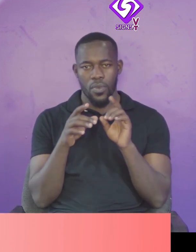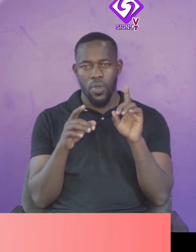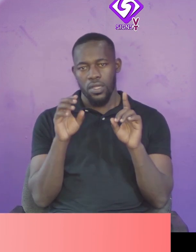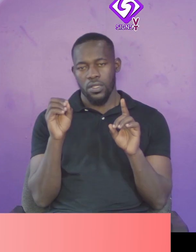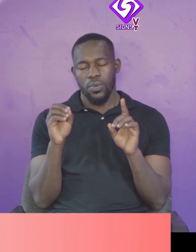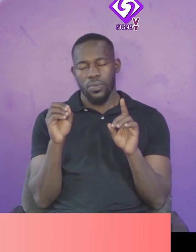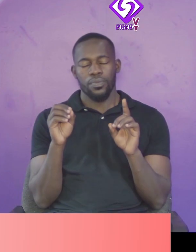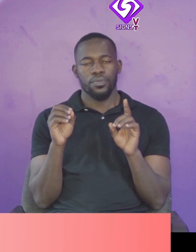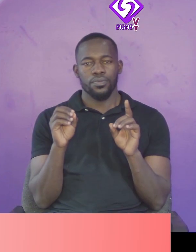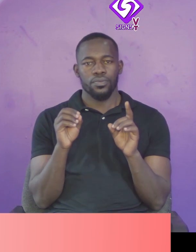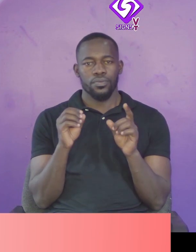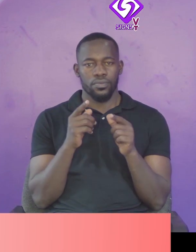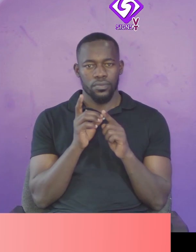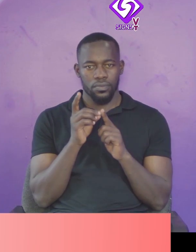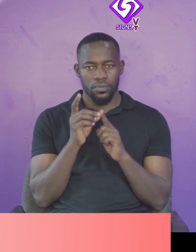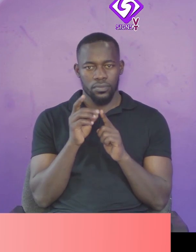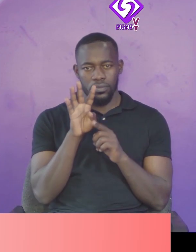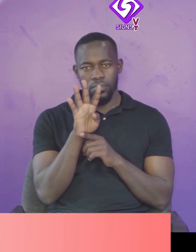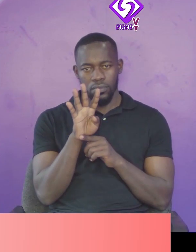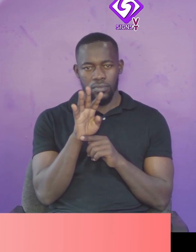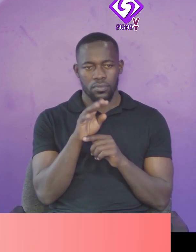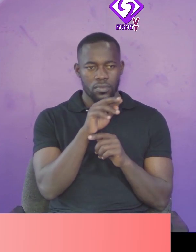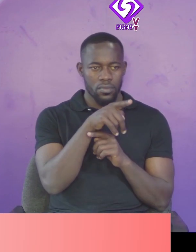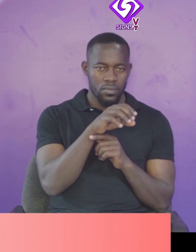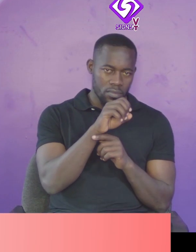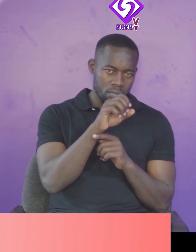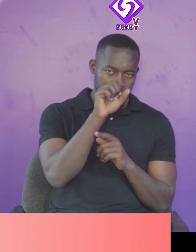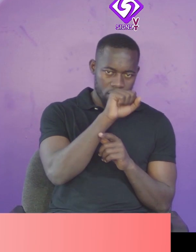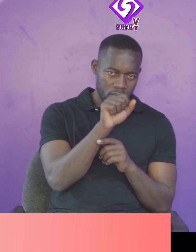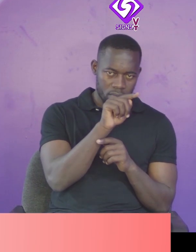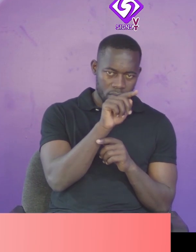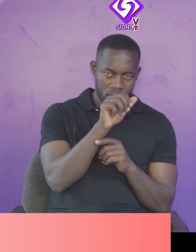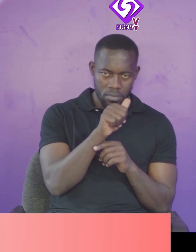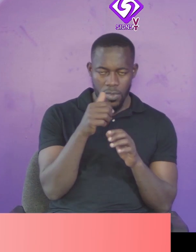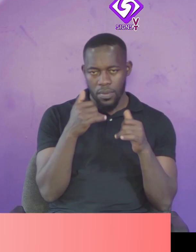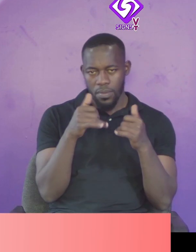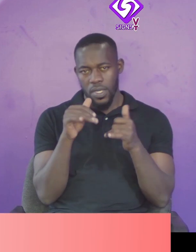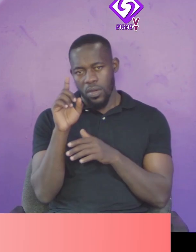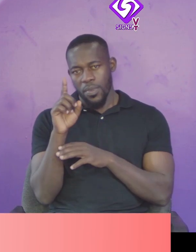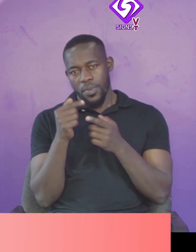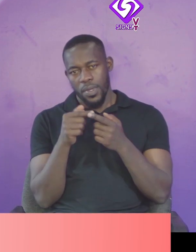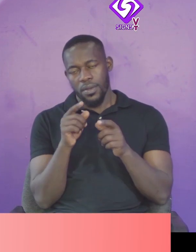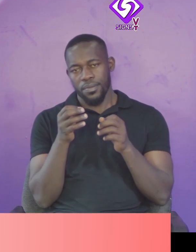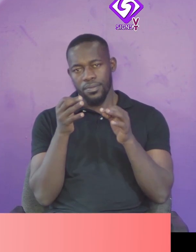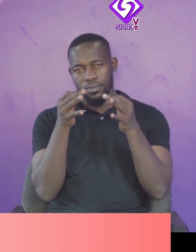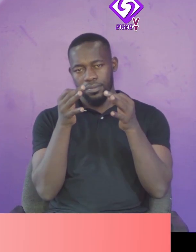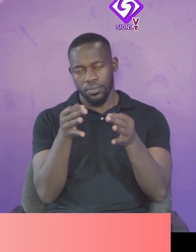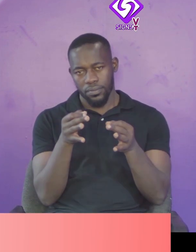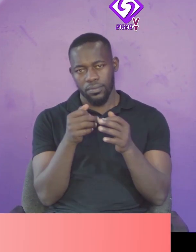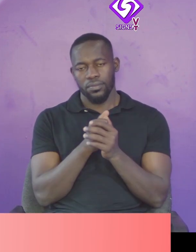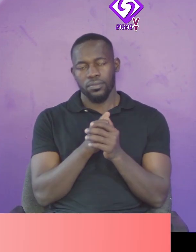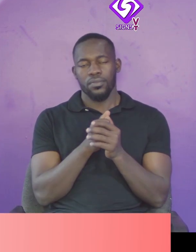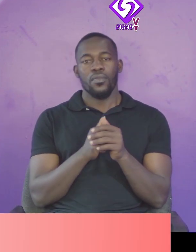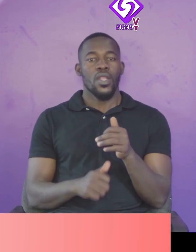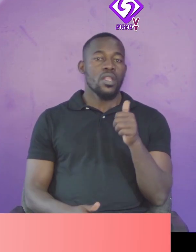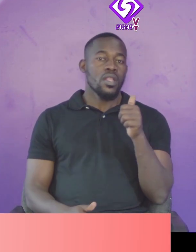Then on 4th, Posta Rangers was to play Nairobi United, but it was postponed. And yesterday, that